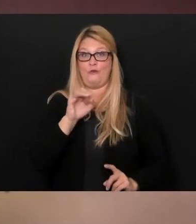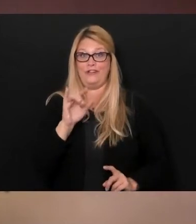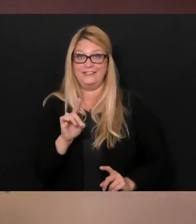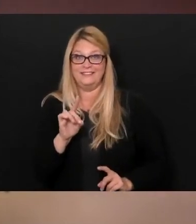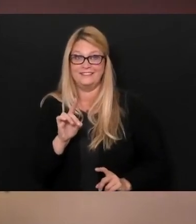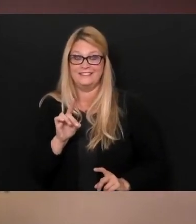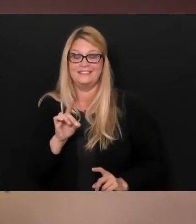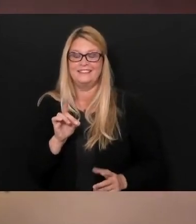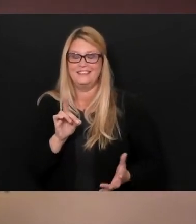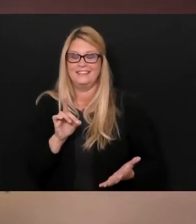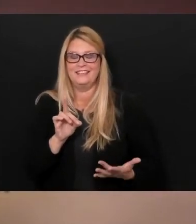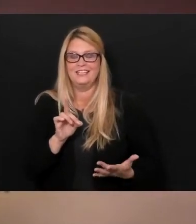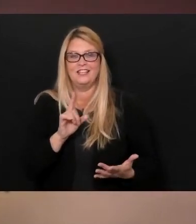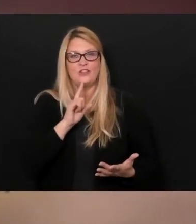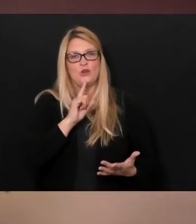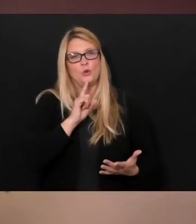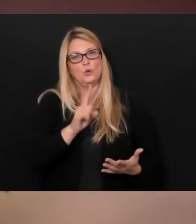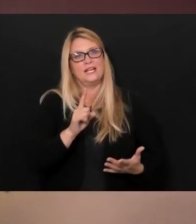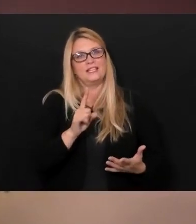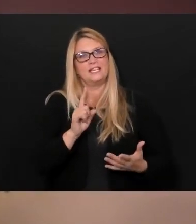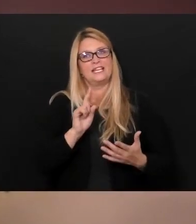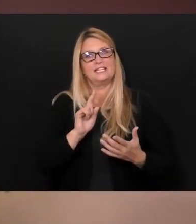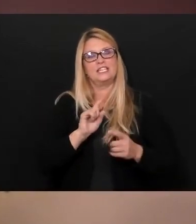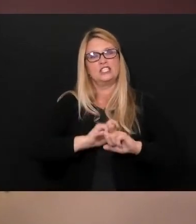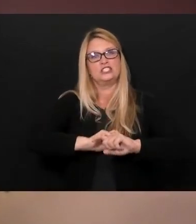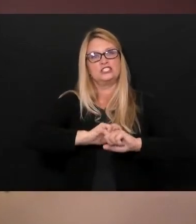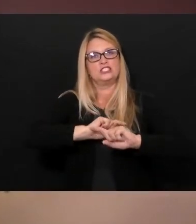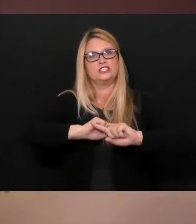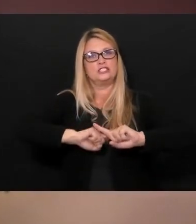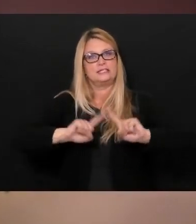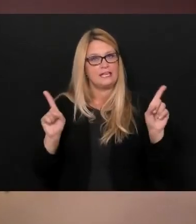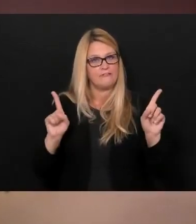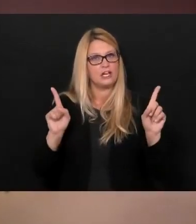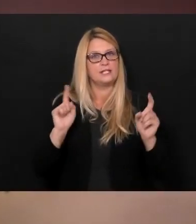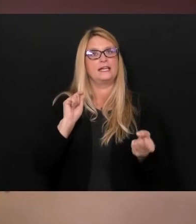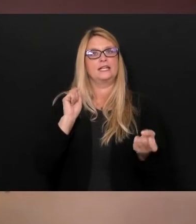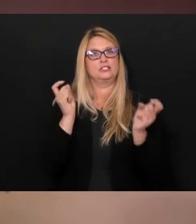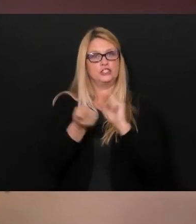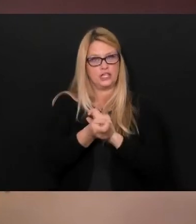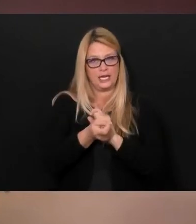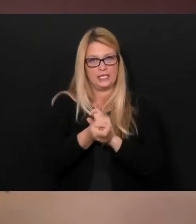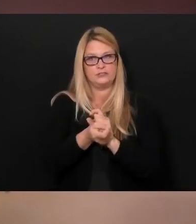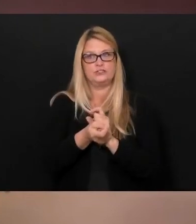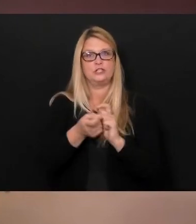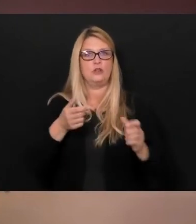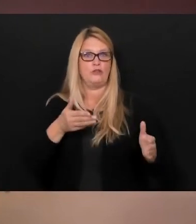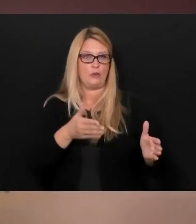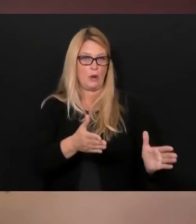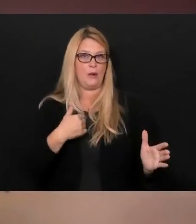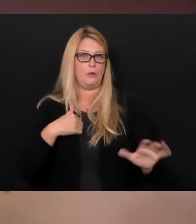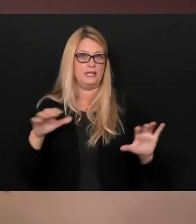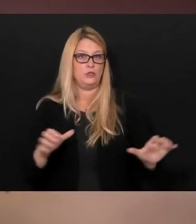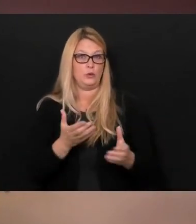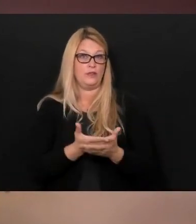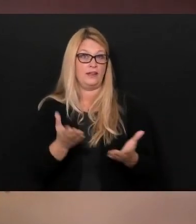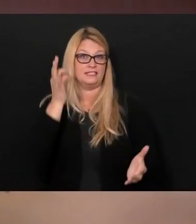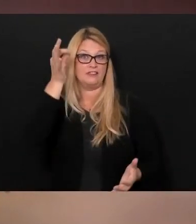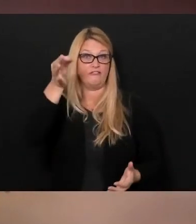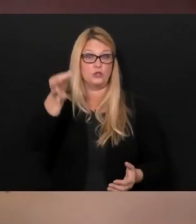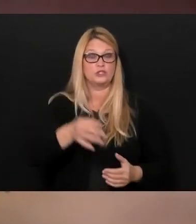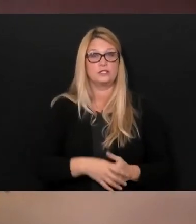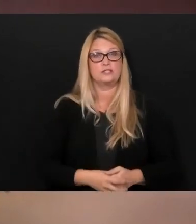vaccines, like I say, are really game changers. They will change the way that we vaccinate many, many things in the future. When it comes